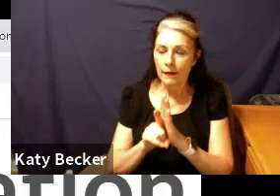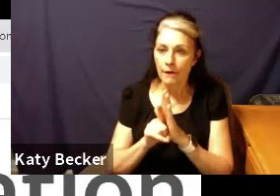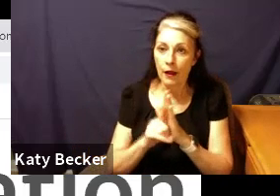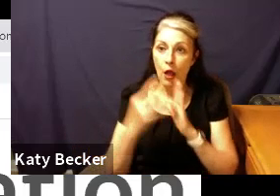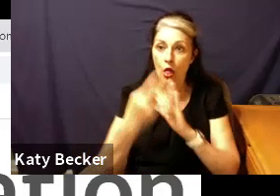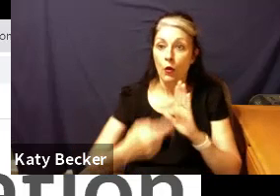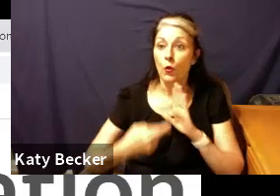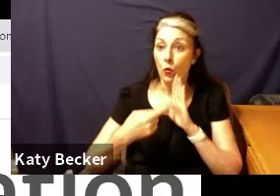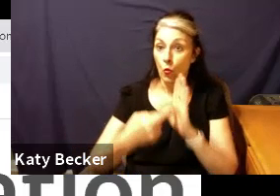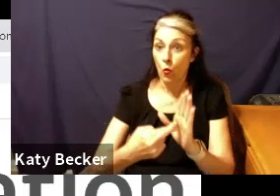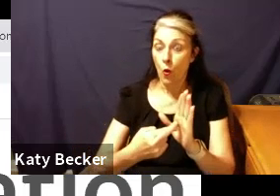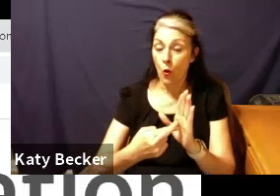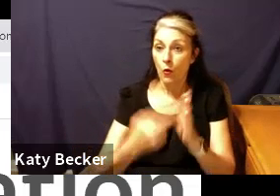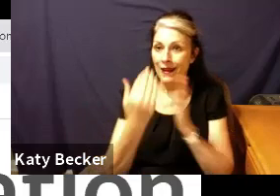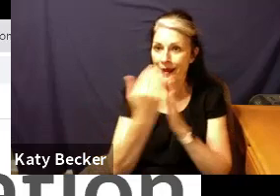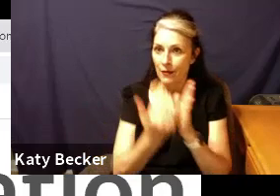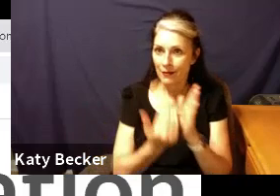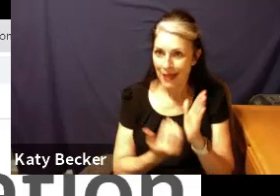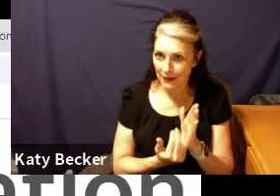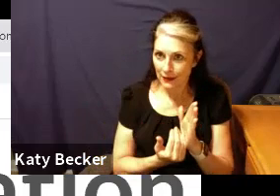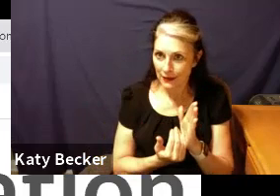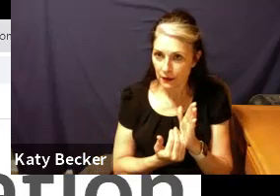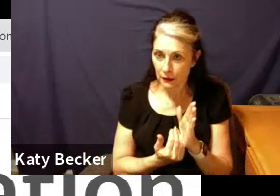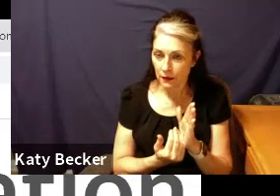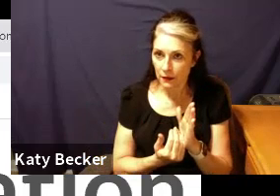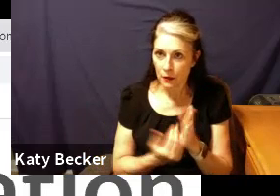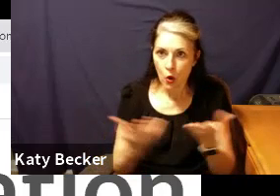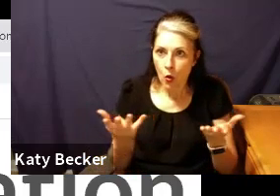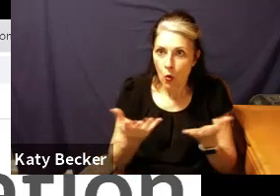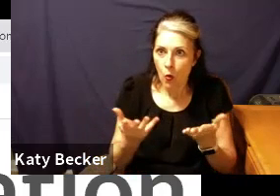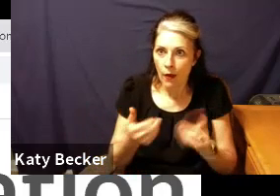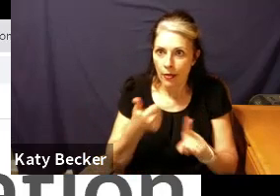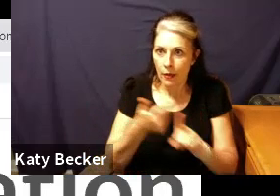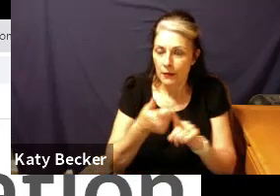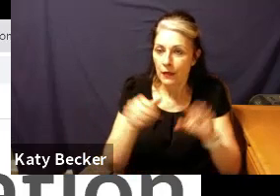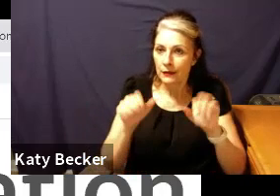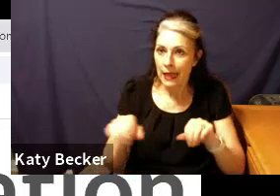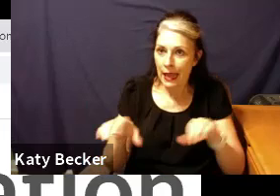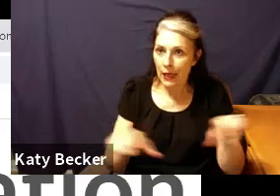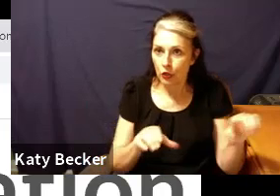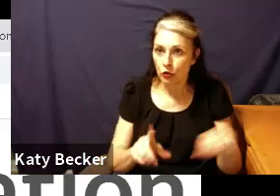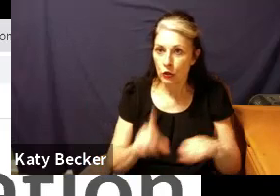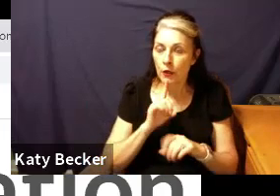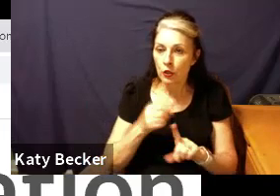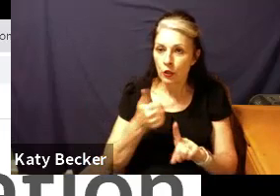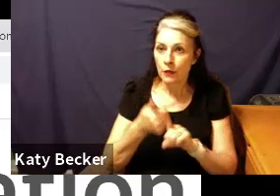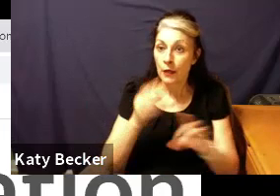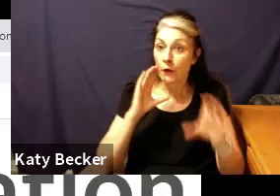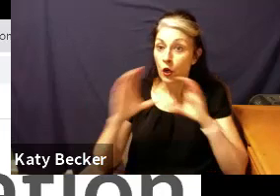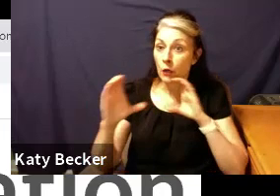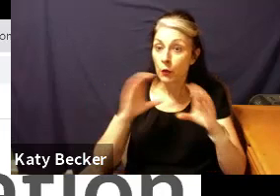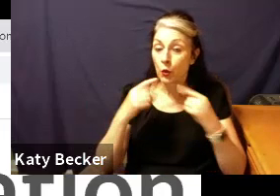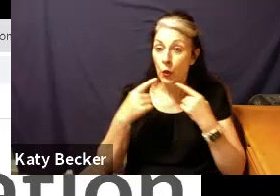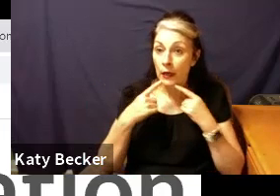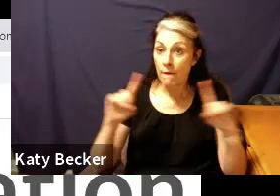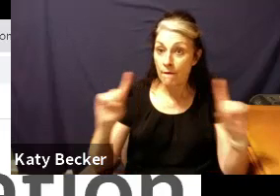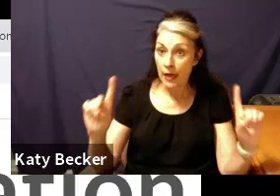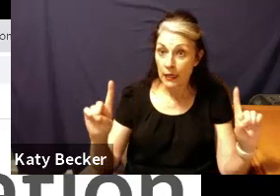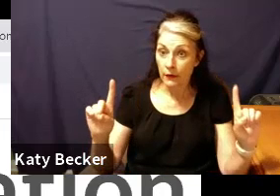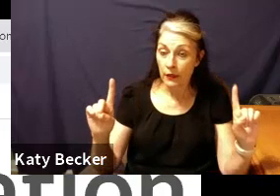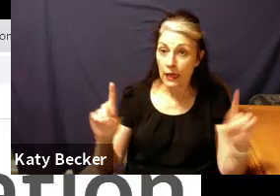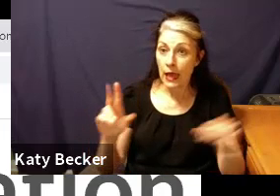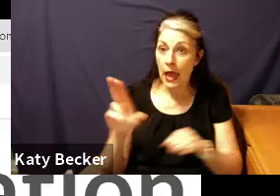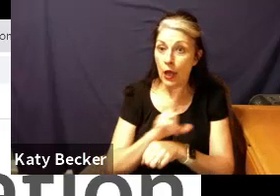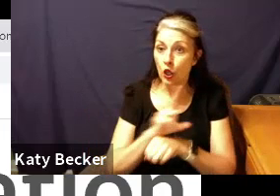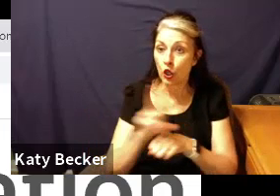role in those lessons and what they can do to make sure that they're communicating effectively and